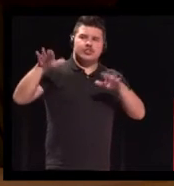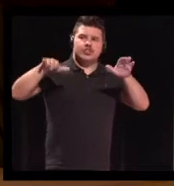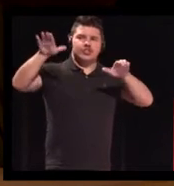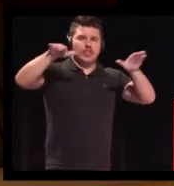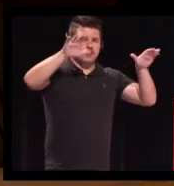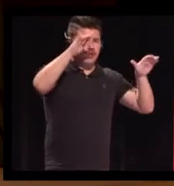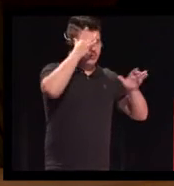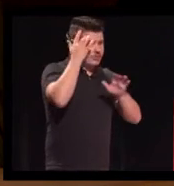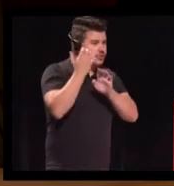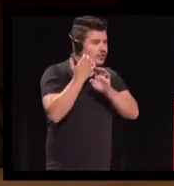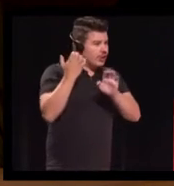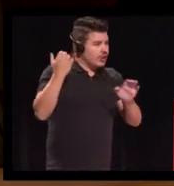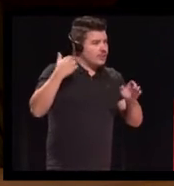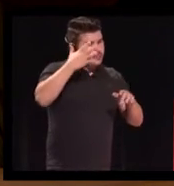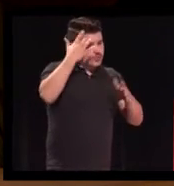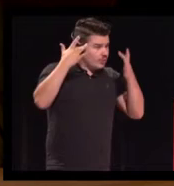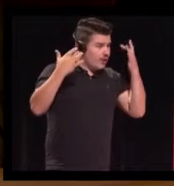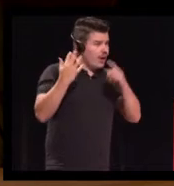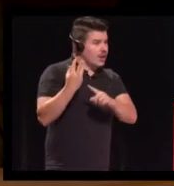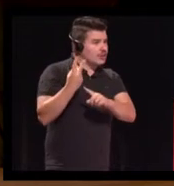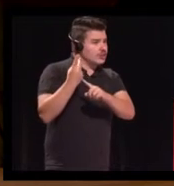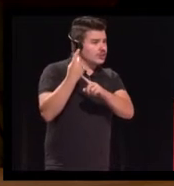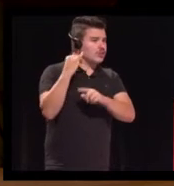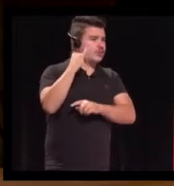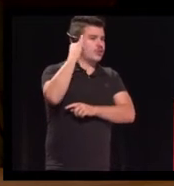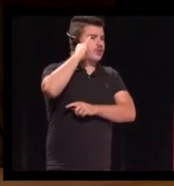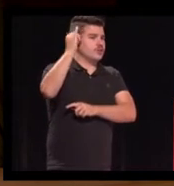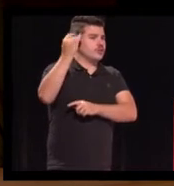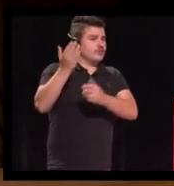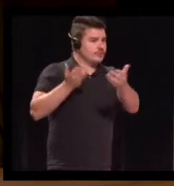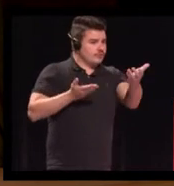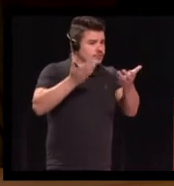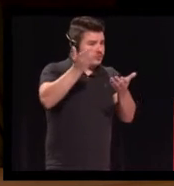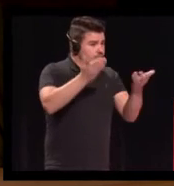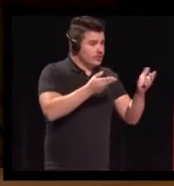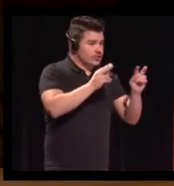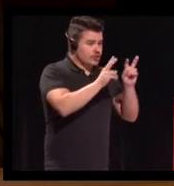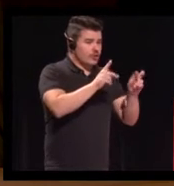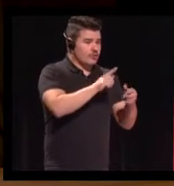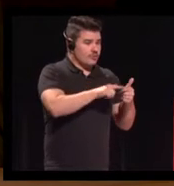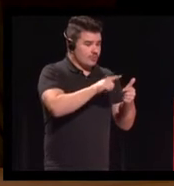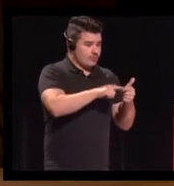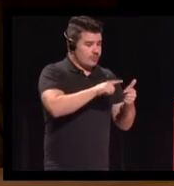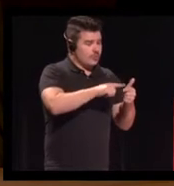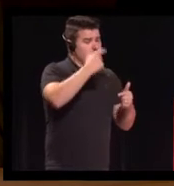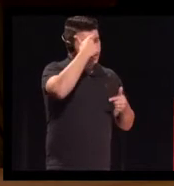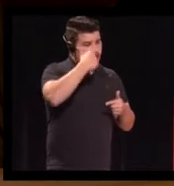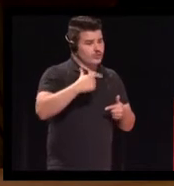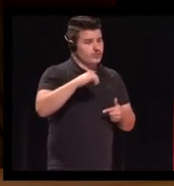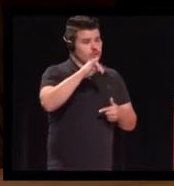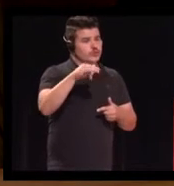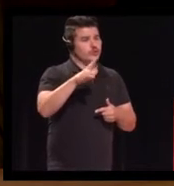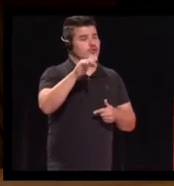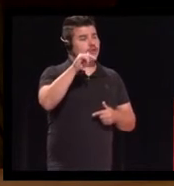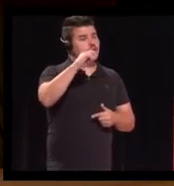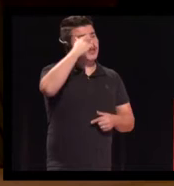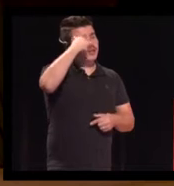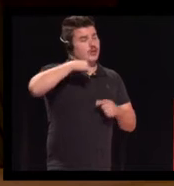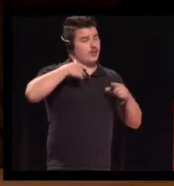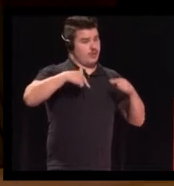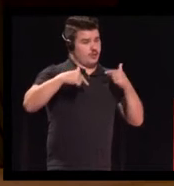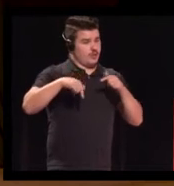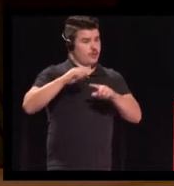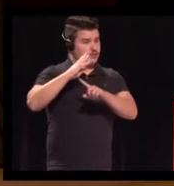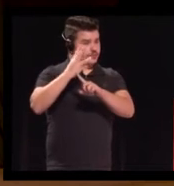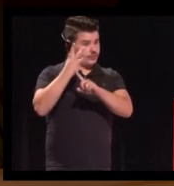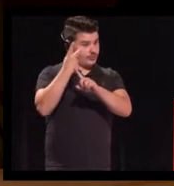to address those issues and those questions. So I'm Julien Deswaef. I'm a media artist. I'm a